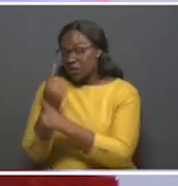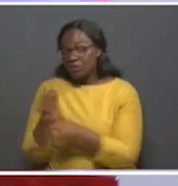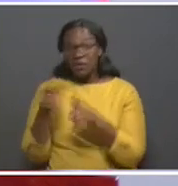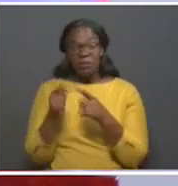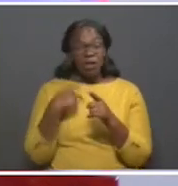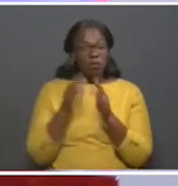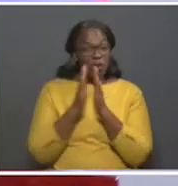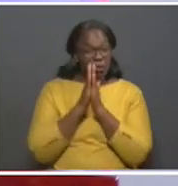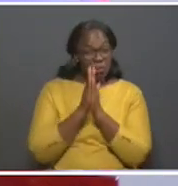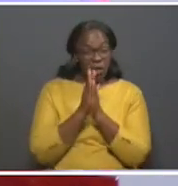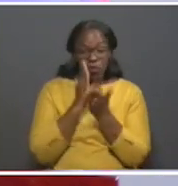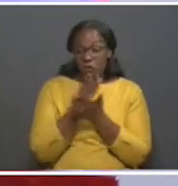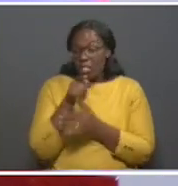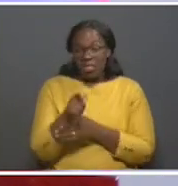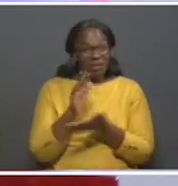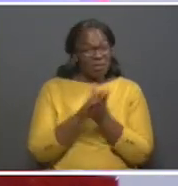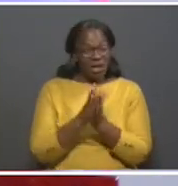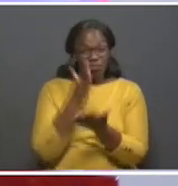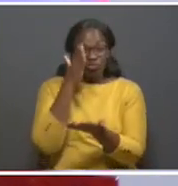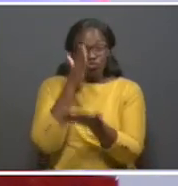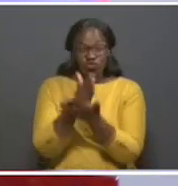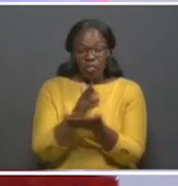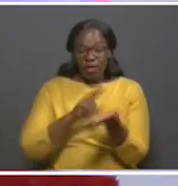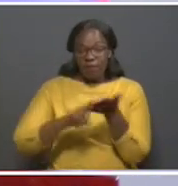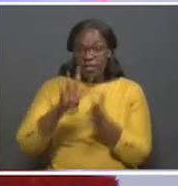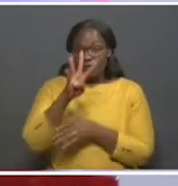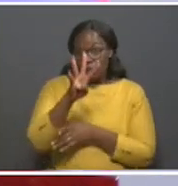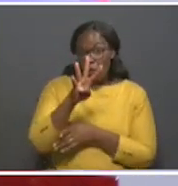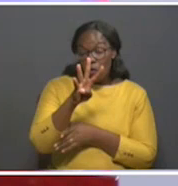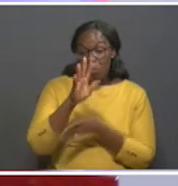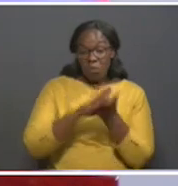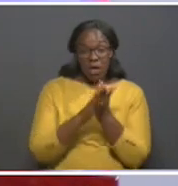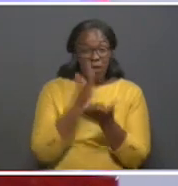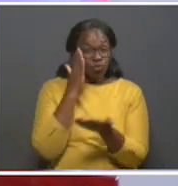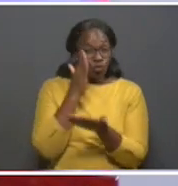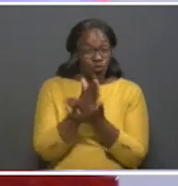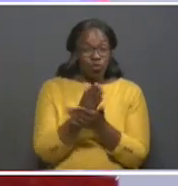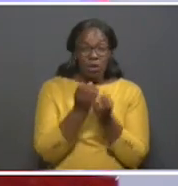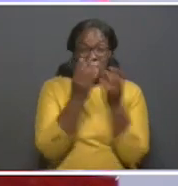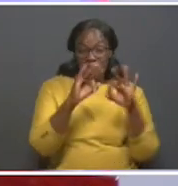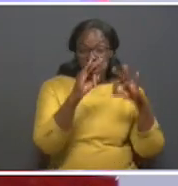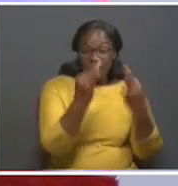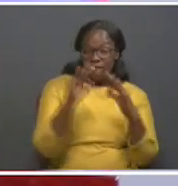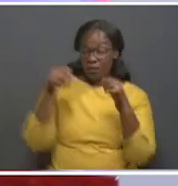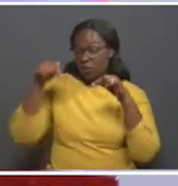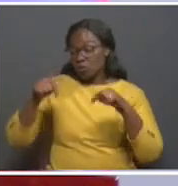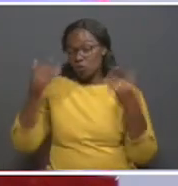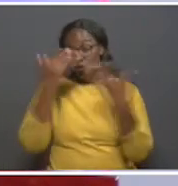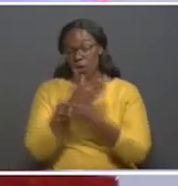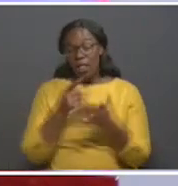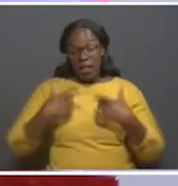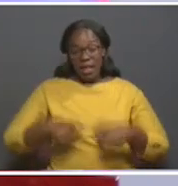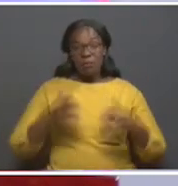pray that this will become a reality, that verse 4 will become a reality in many families tonight. Let there